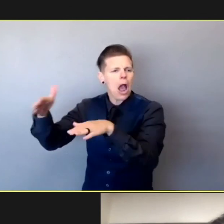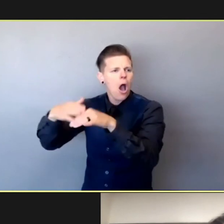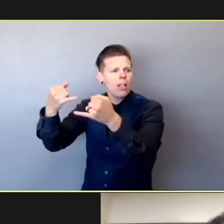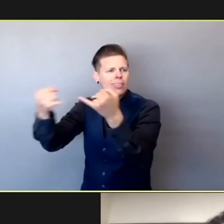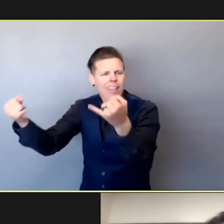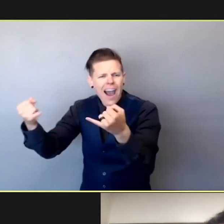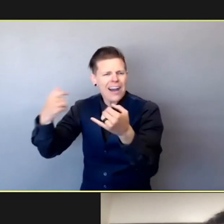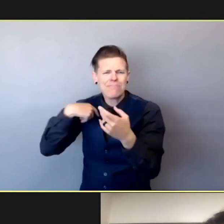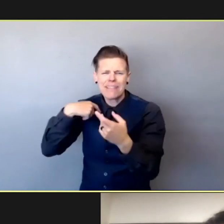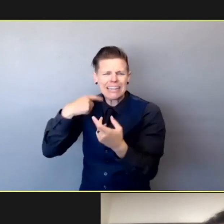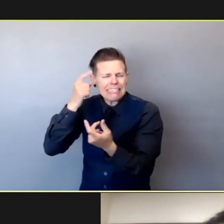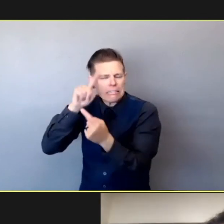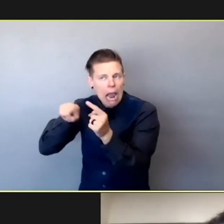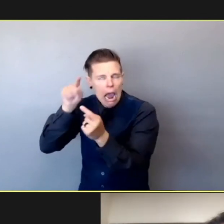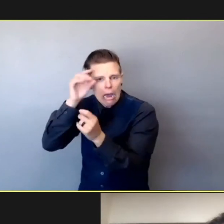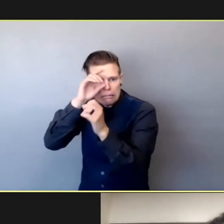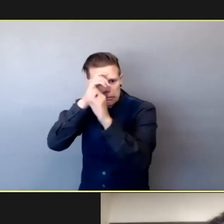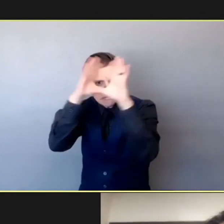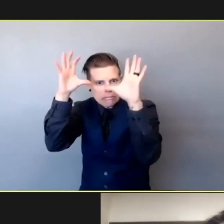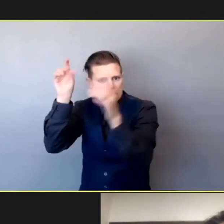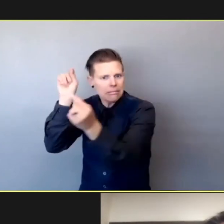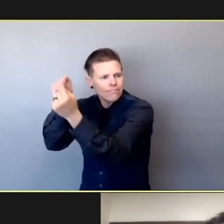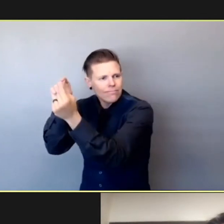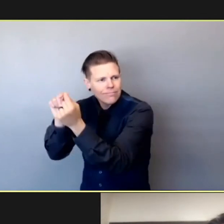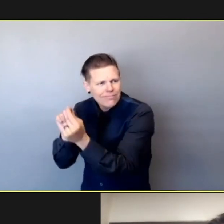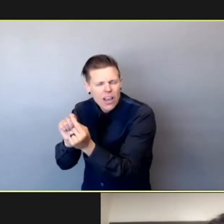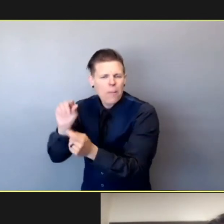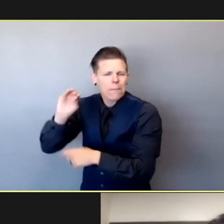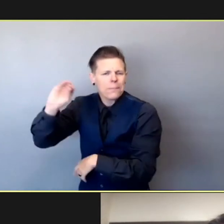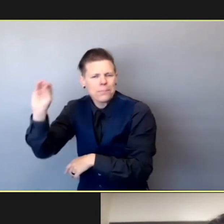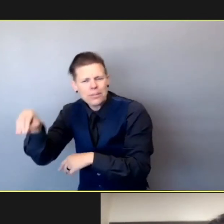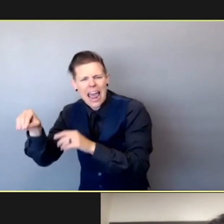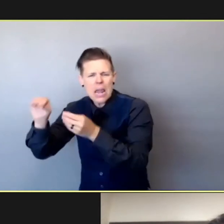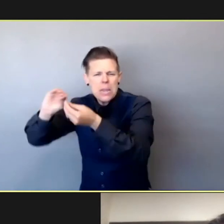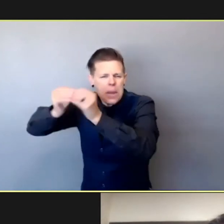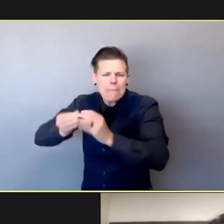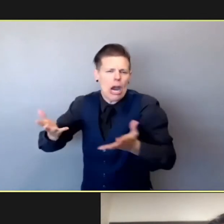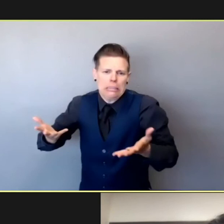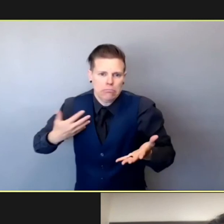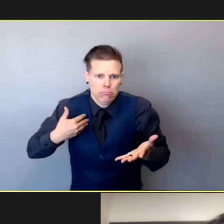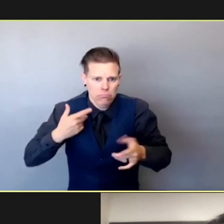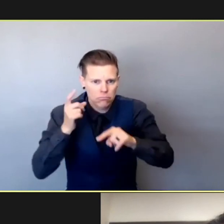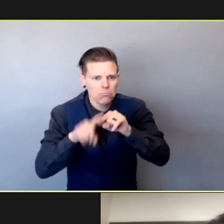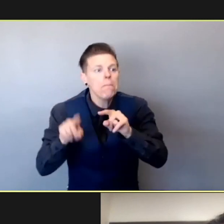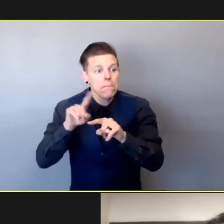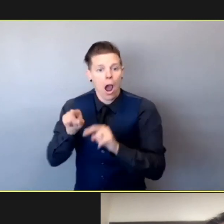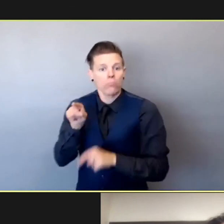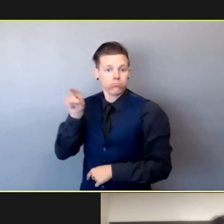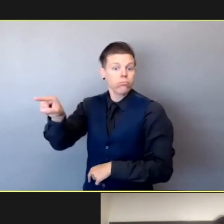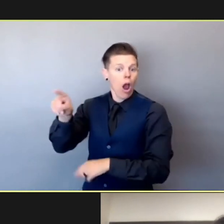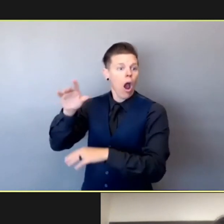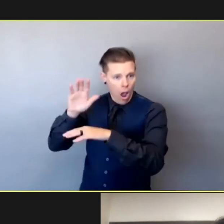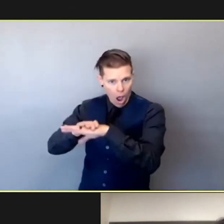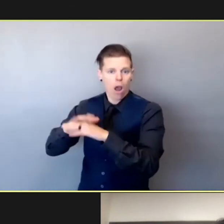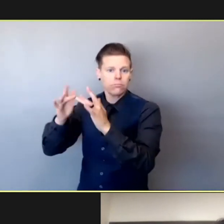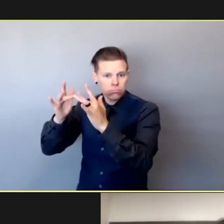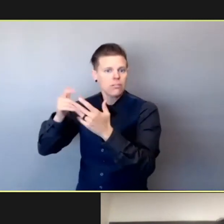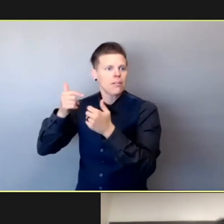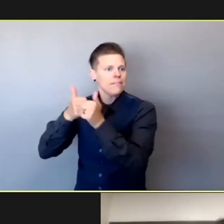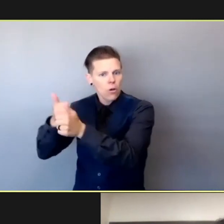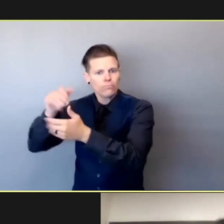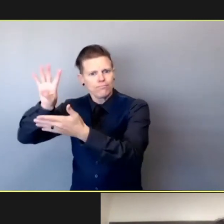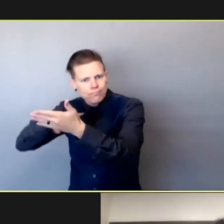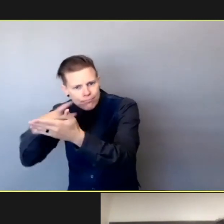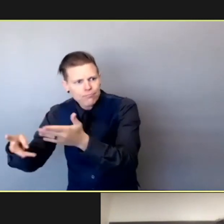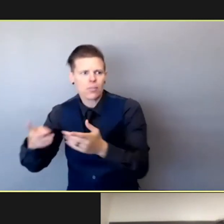if that was the final version. But there is a pretty regular schedule where both kids and teachers do get